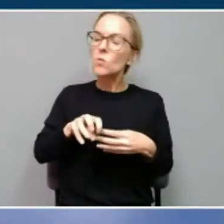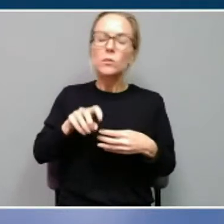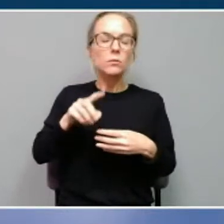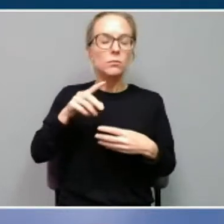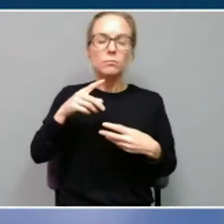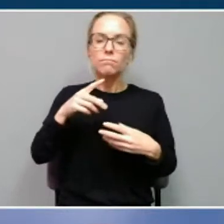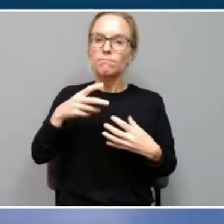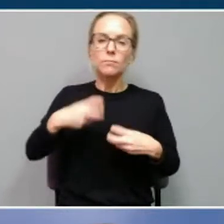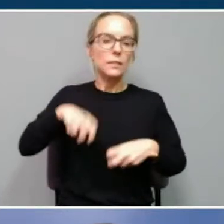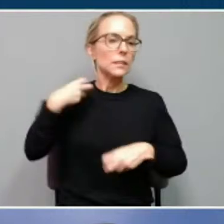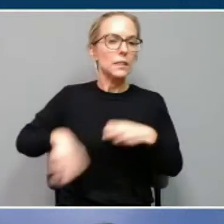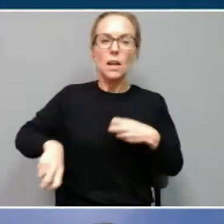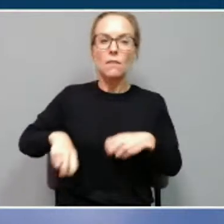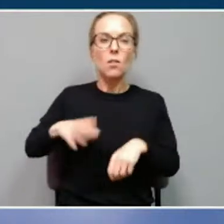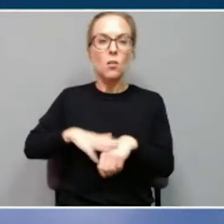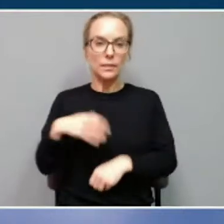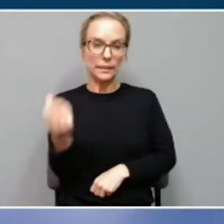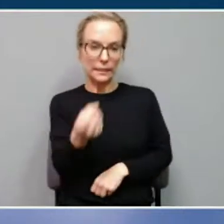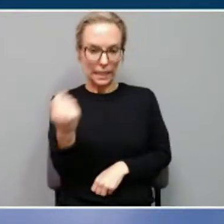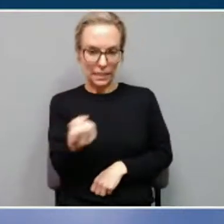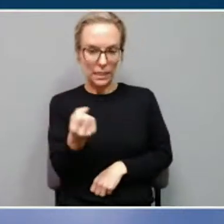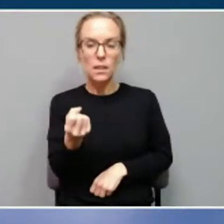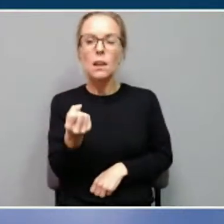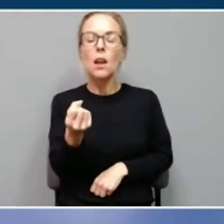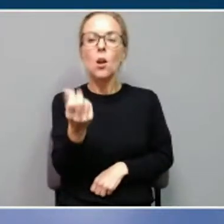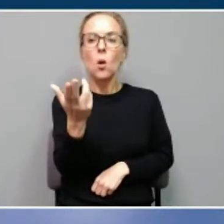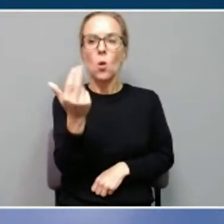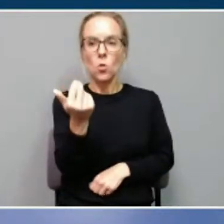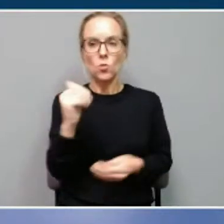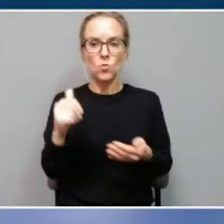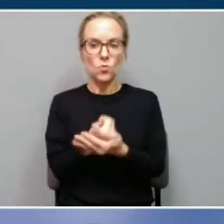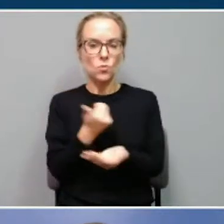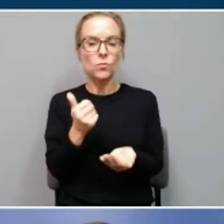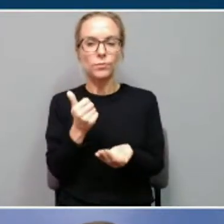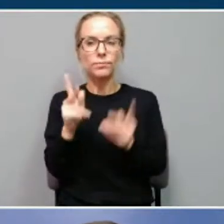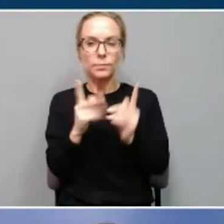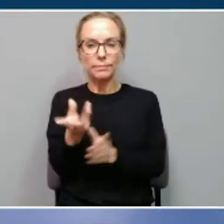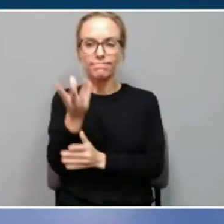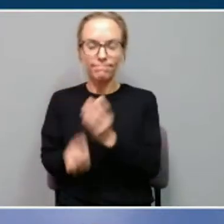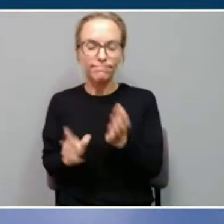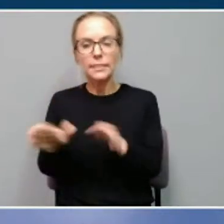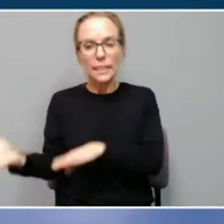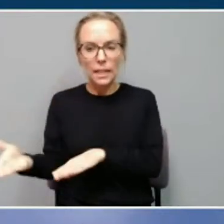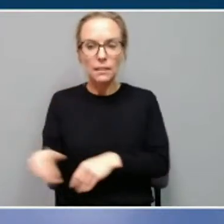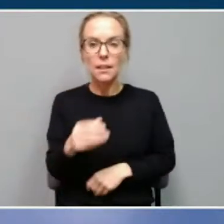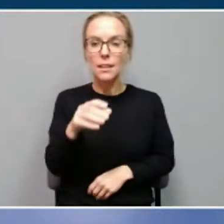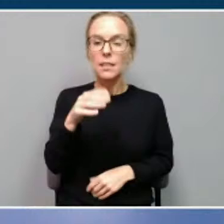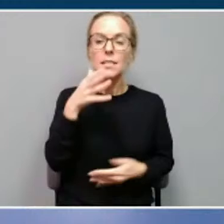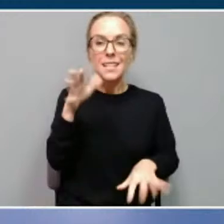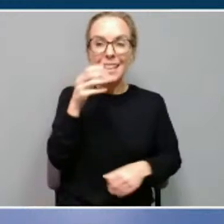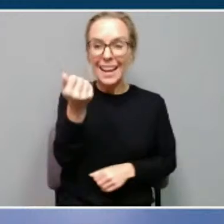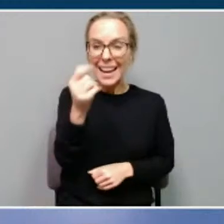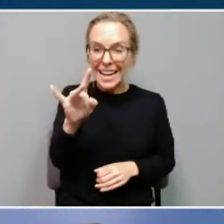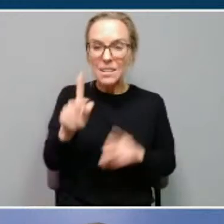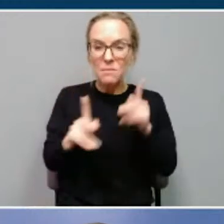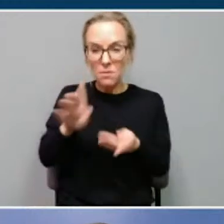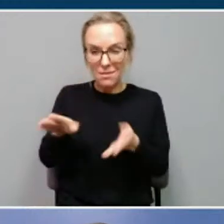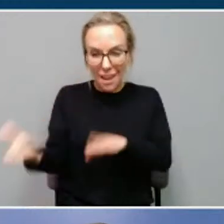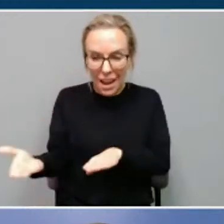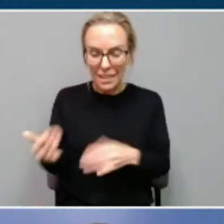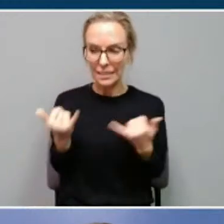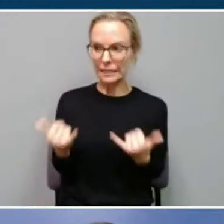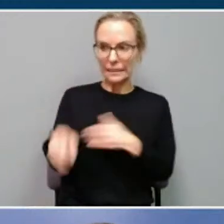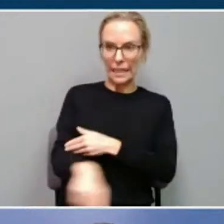then Saturday, 13 new deaths. Sunday, 18 new deaths. And today,